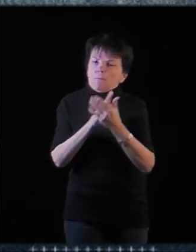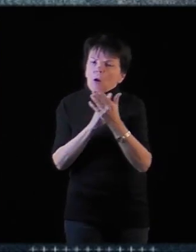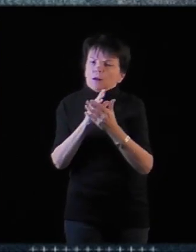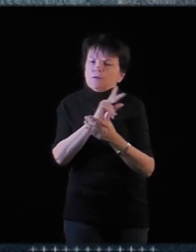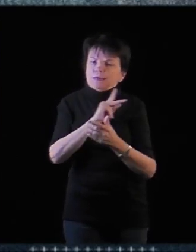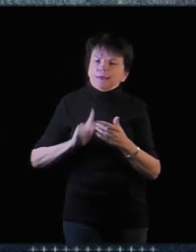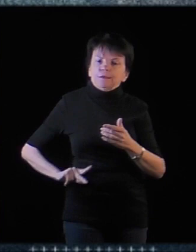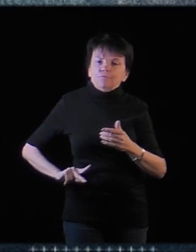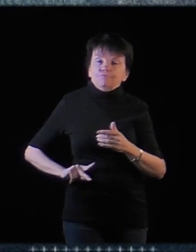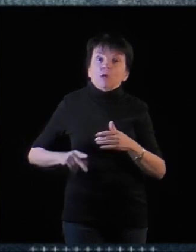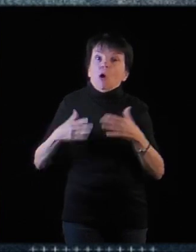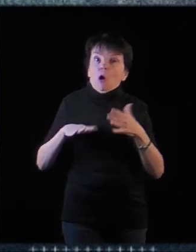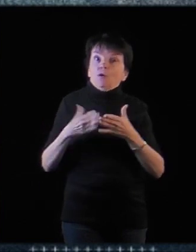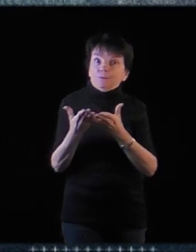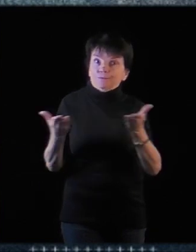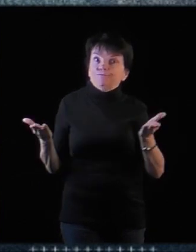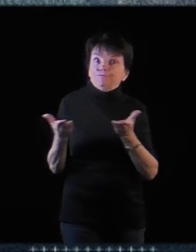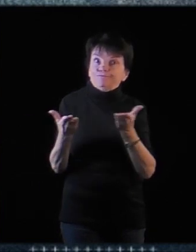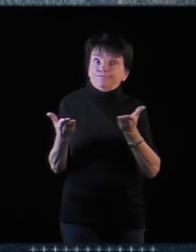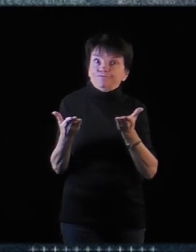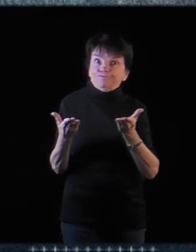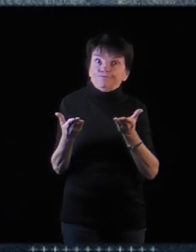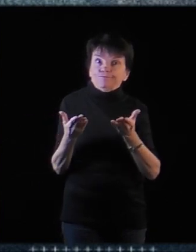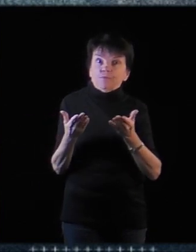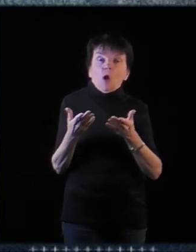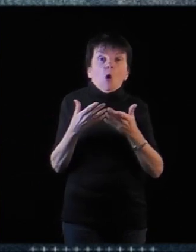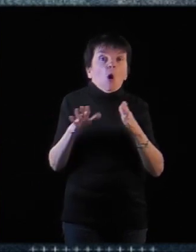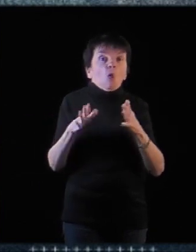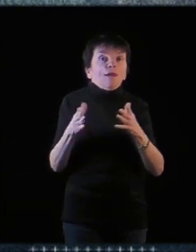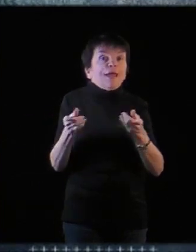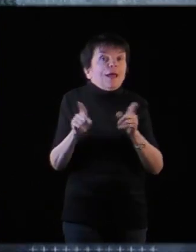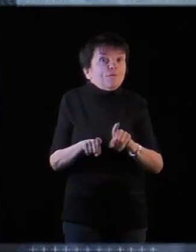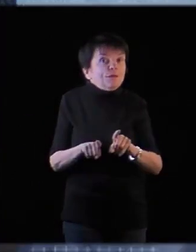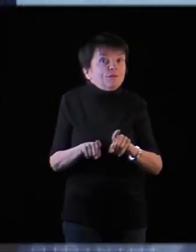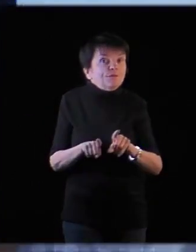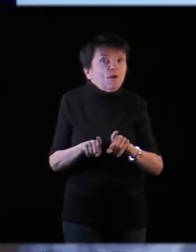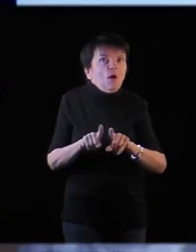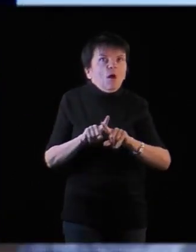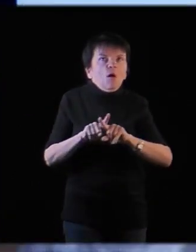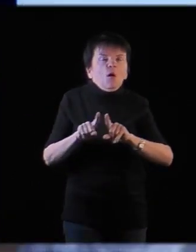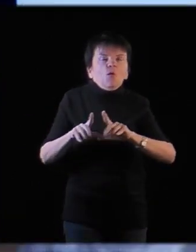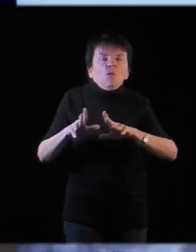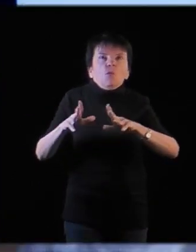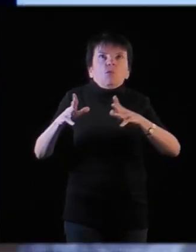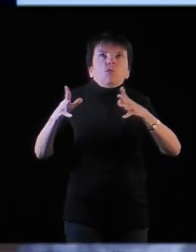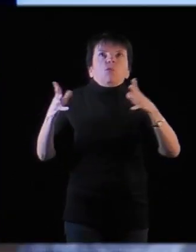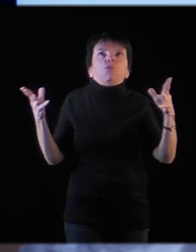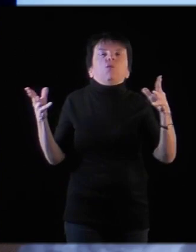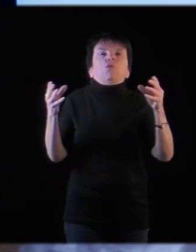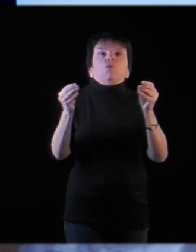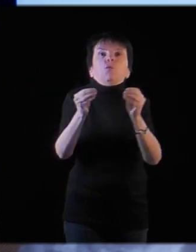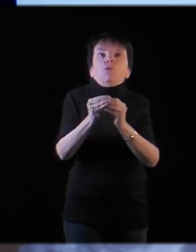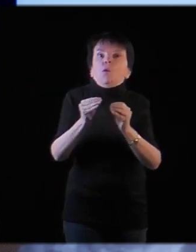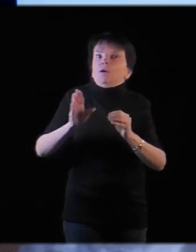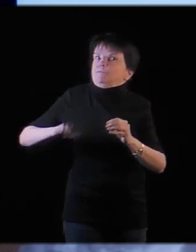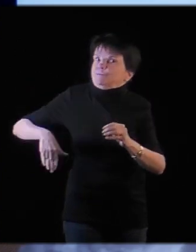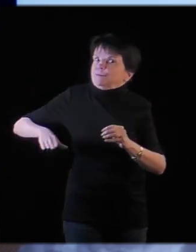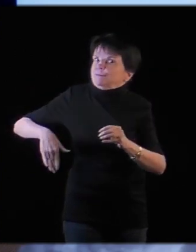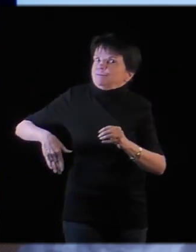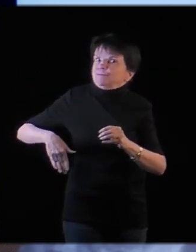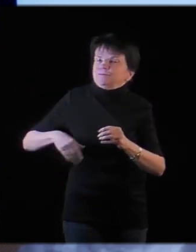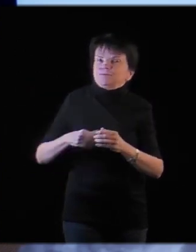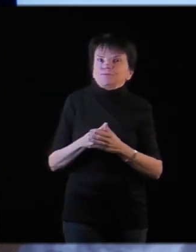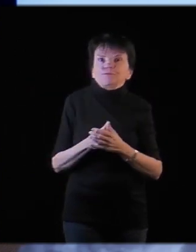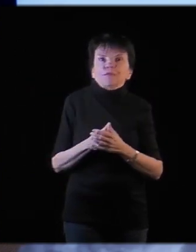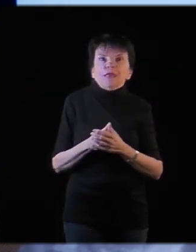way, but yet there is so much that is yet to come. The now and